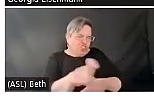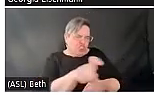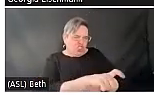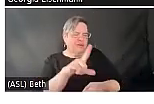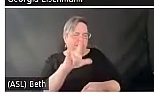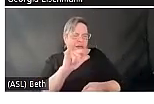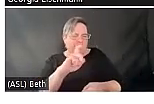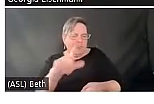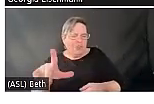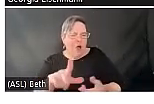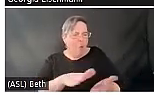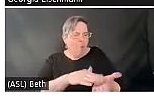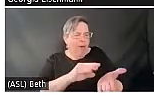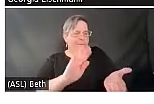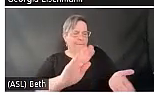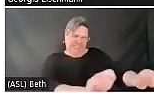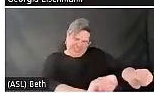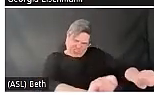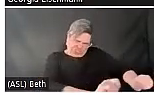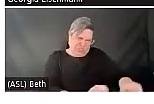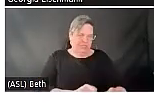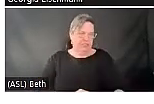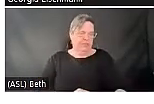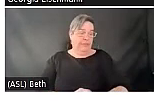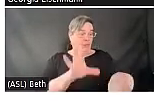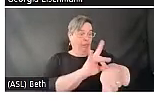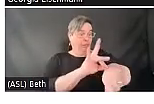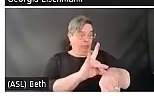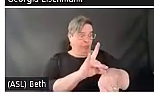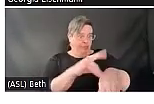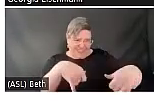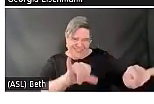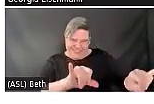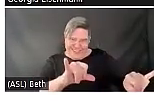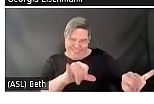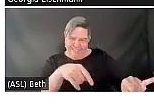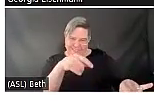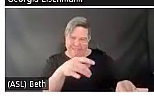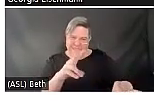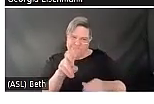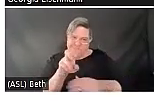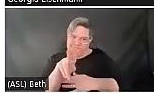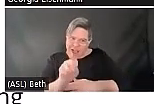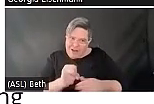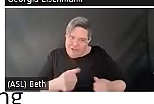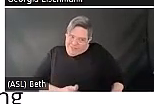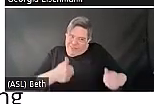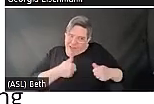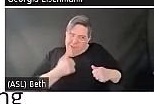hours. So important to think about cleaning those surfaces. Next slide.